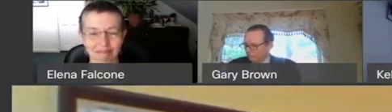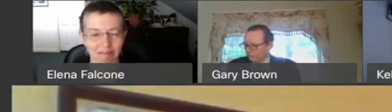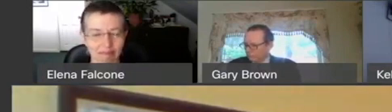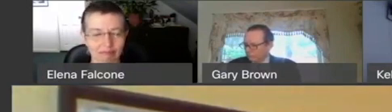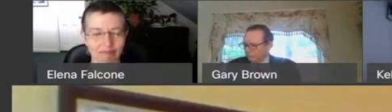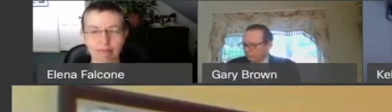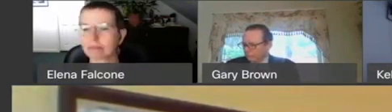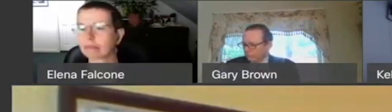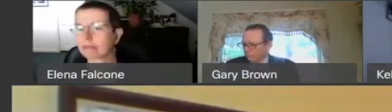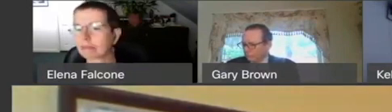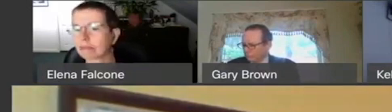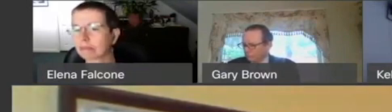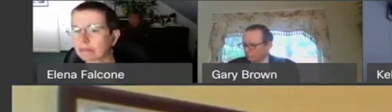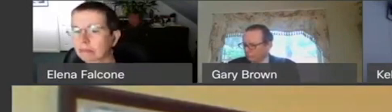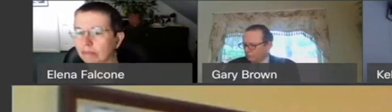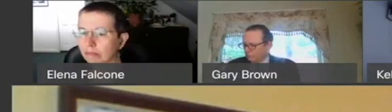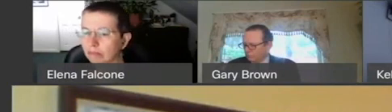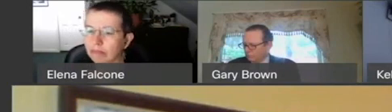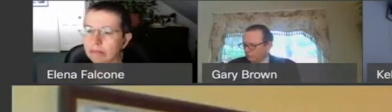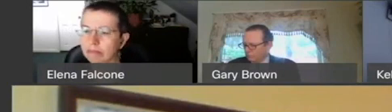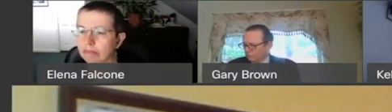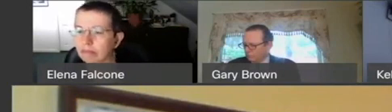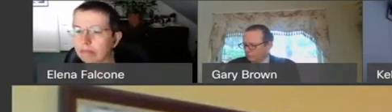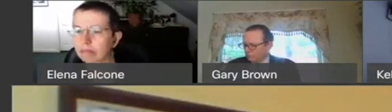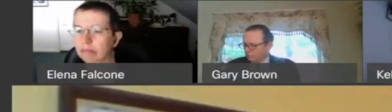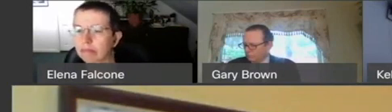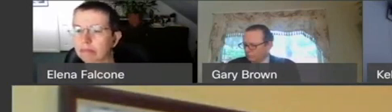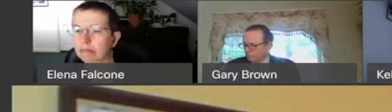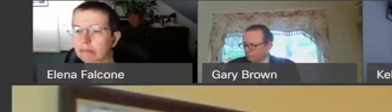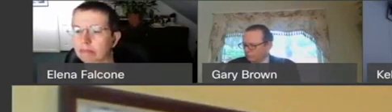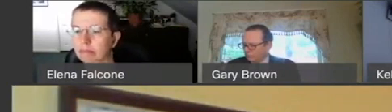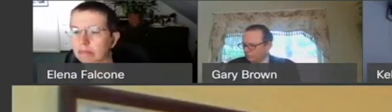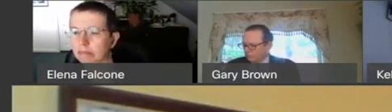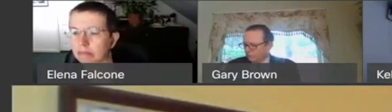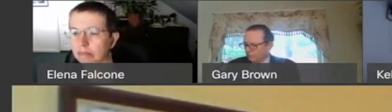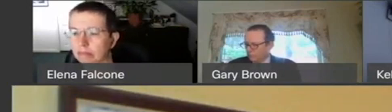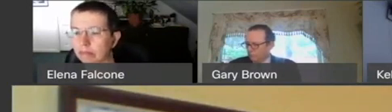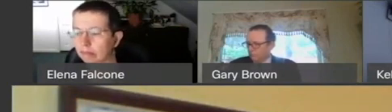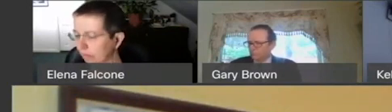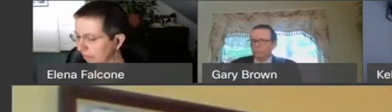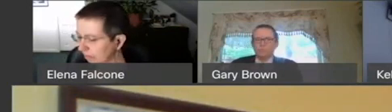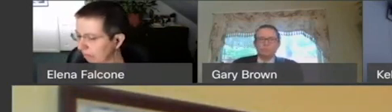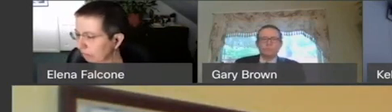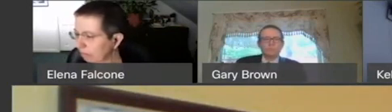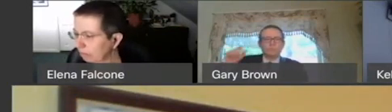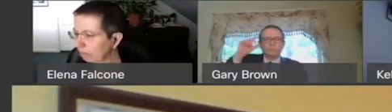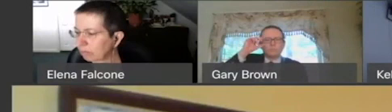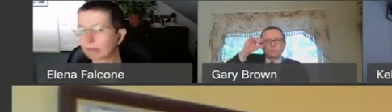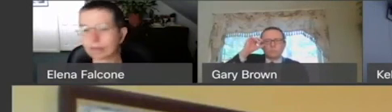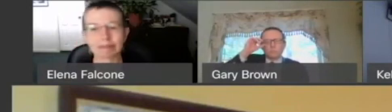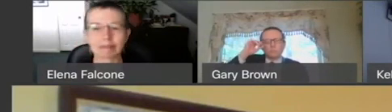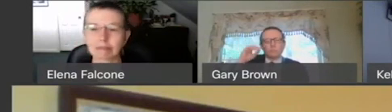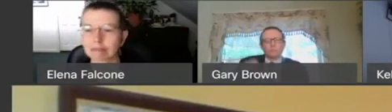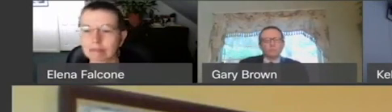friend, but they can also be our enemy. Just remember, it is just a covering of your own hand. That doesn't mean that you